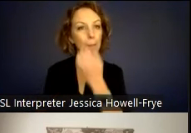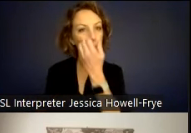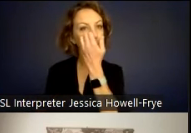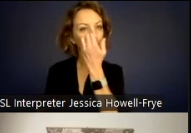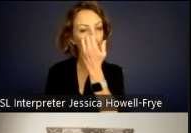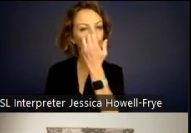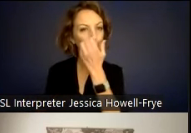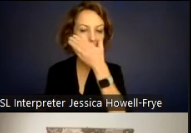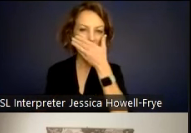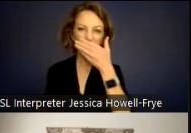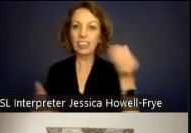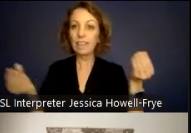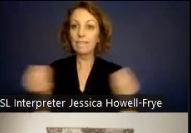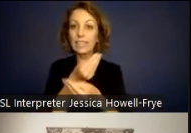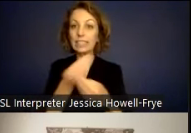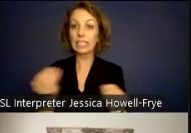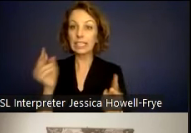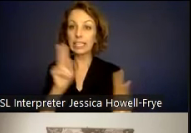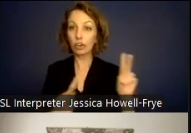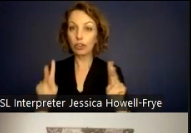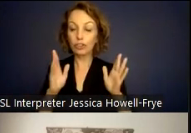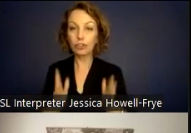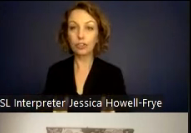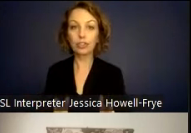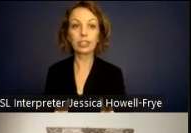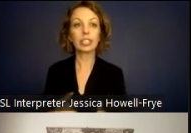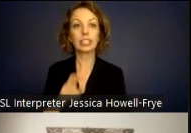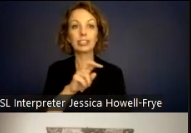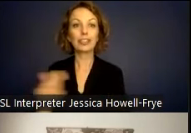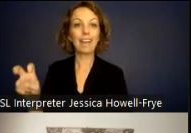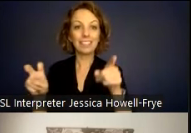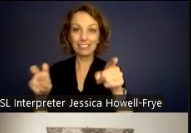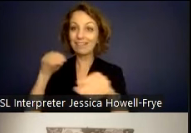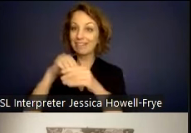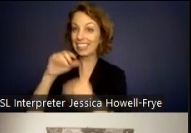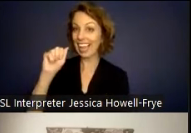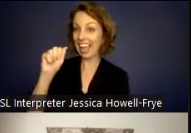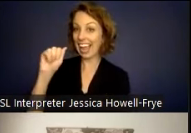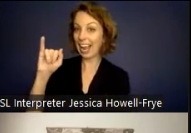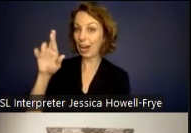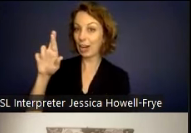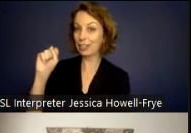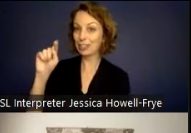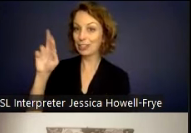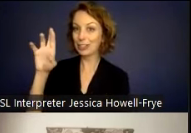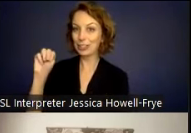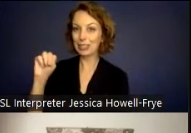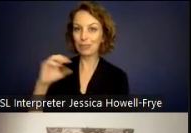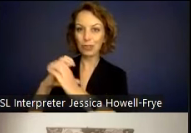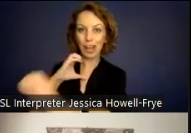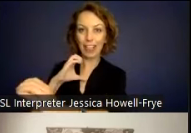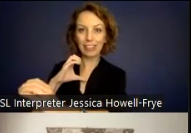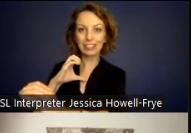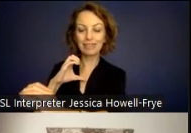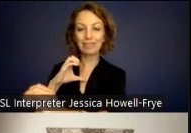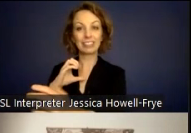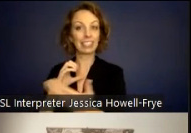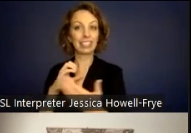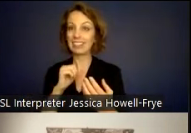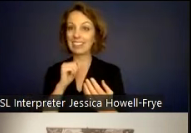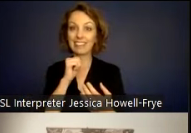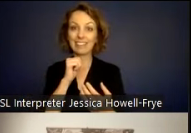Our facilitators, they cross the country in Airstream trailers, collecting stories from everyday people. These aren't people who want to be famous